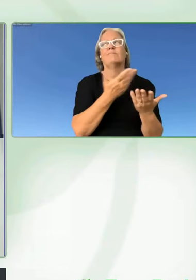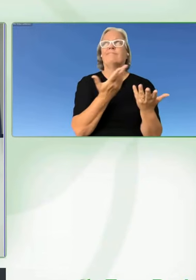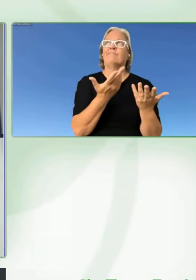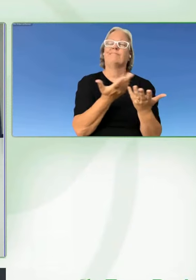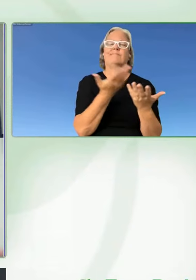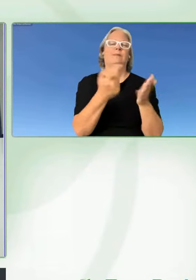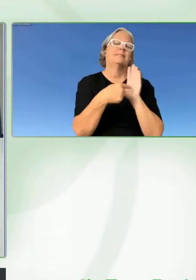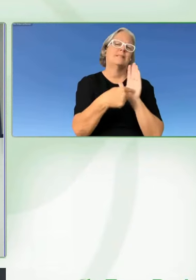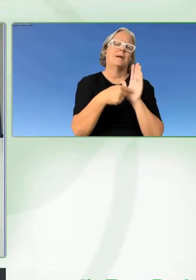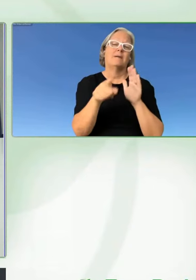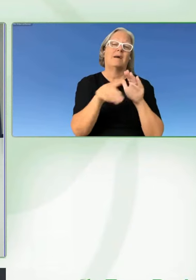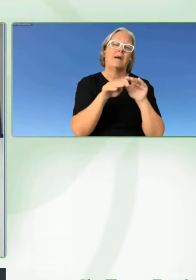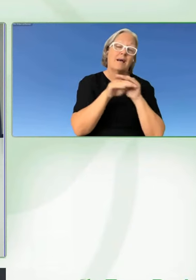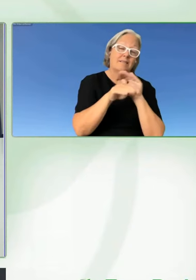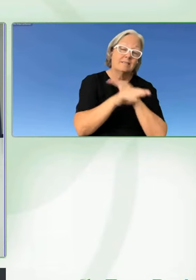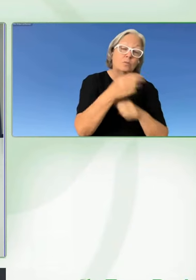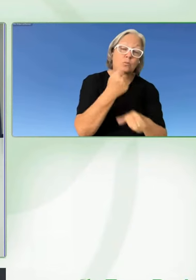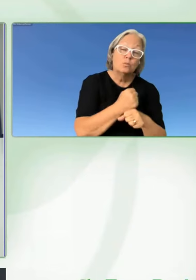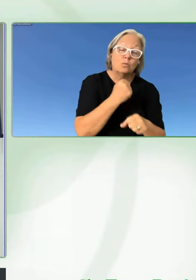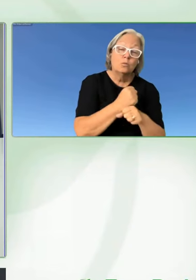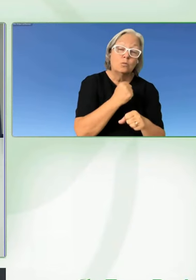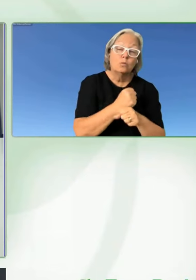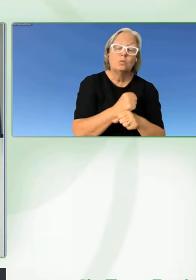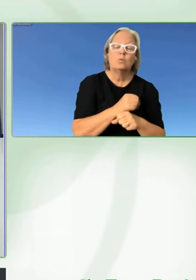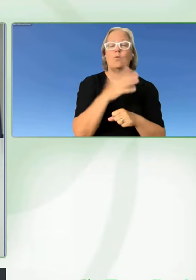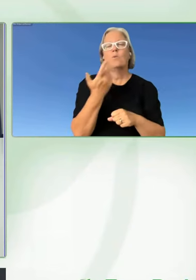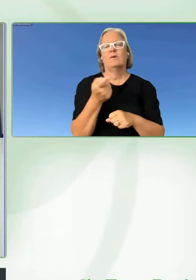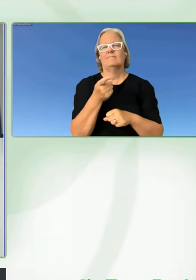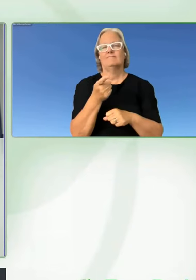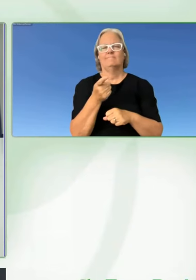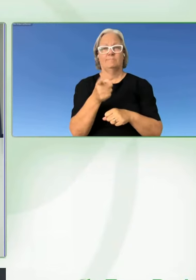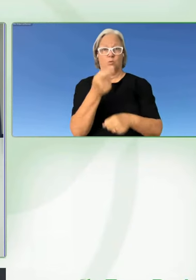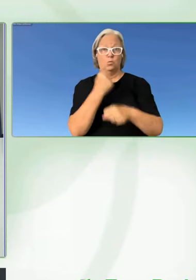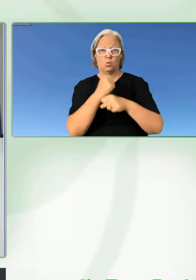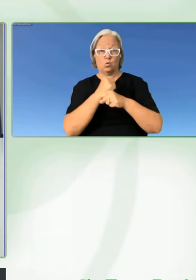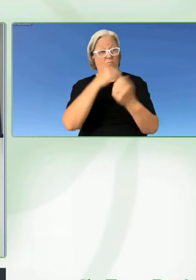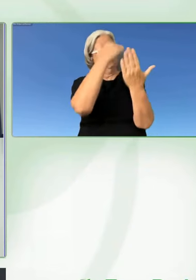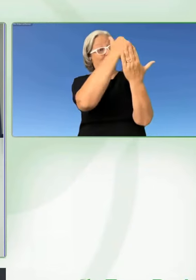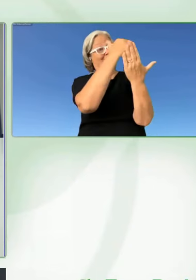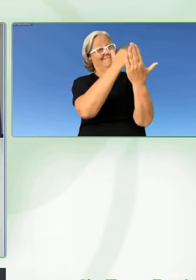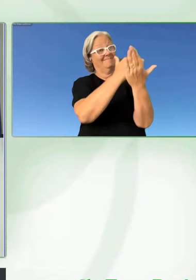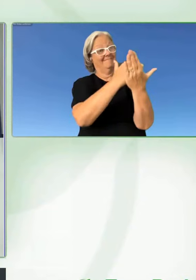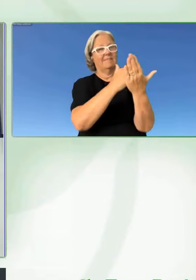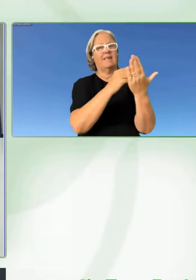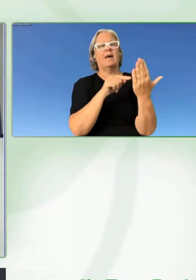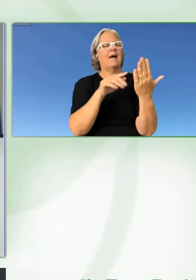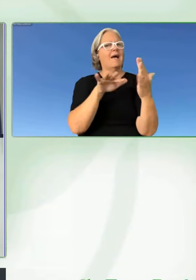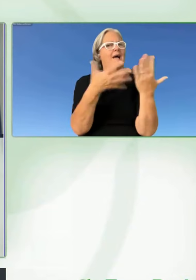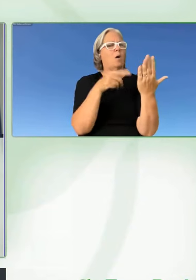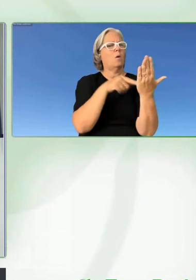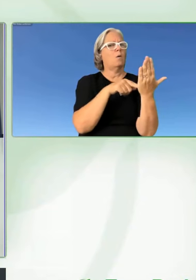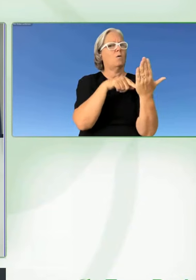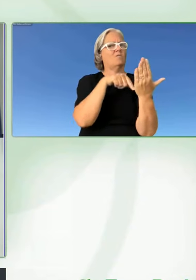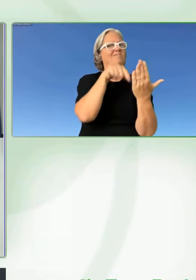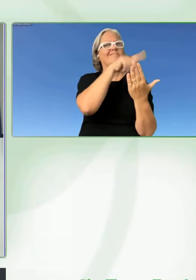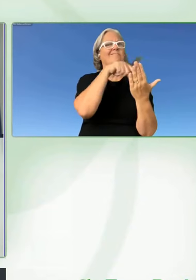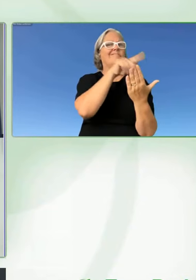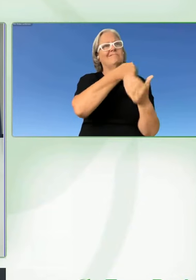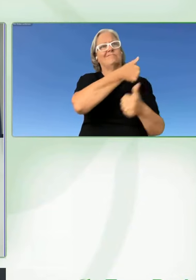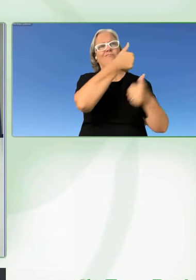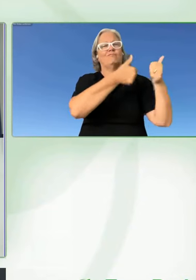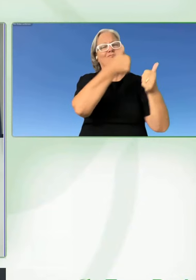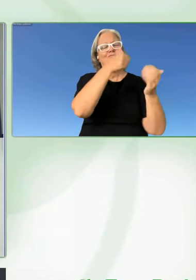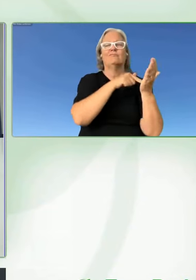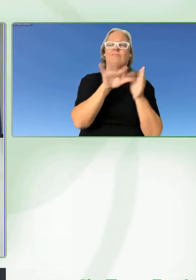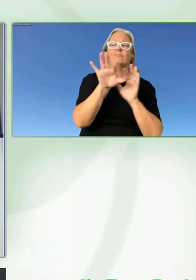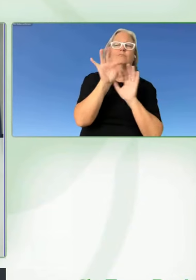including the selection criteria and also the recruitment conditions. It speaks about the